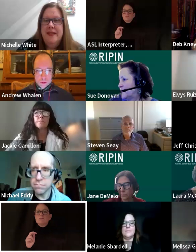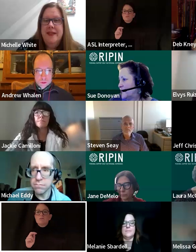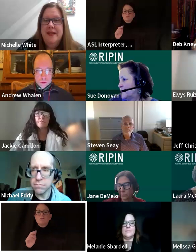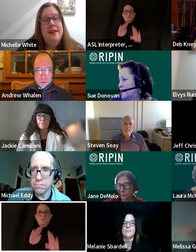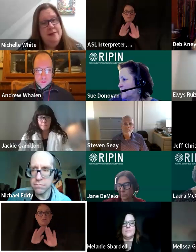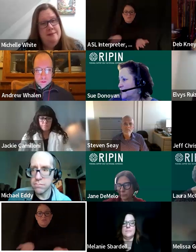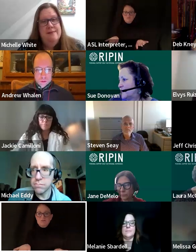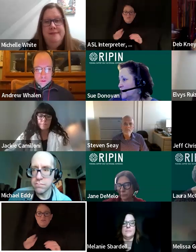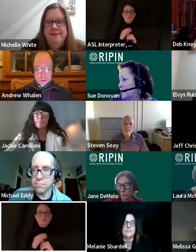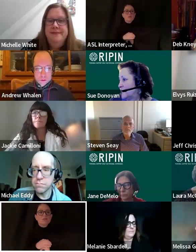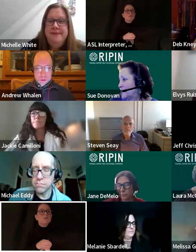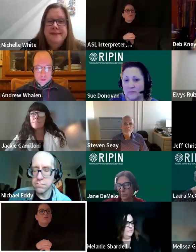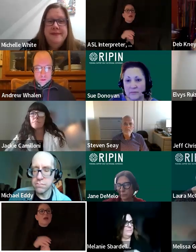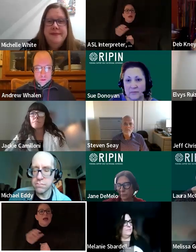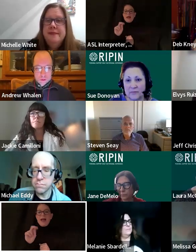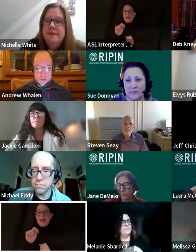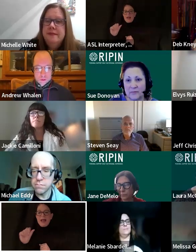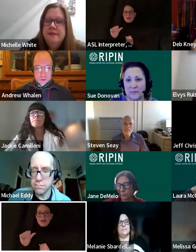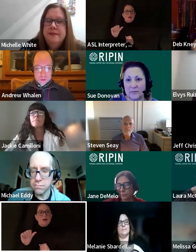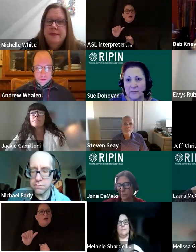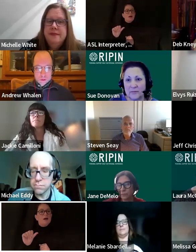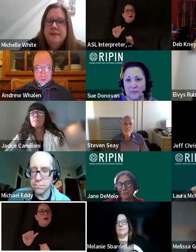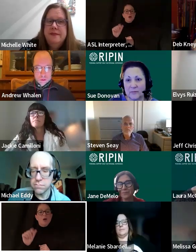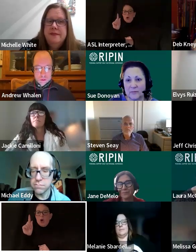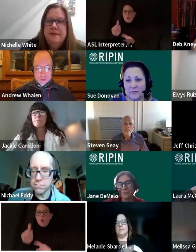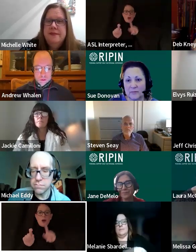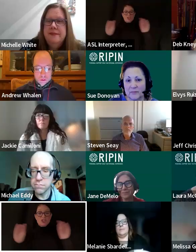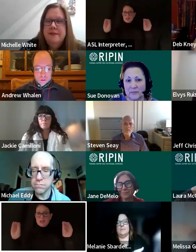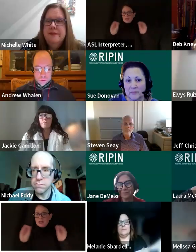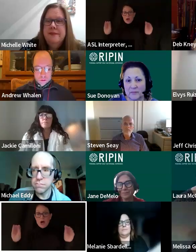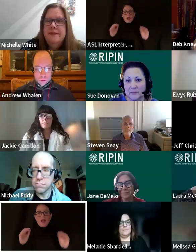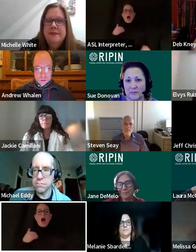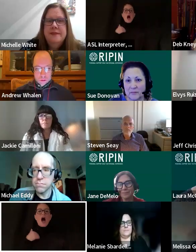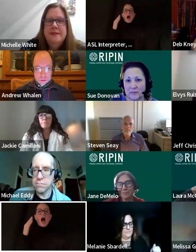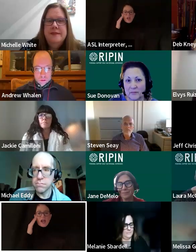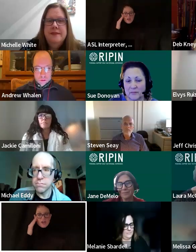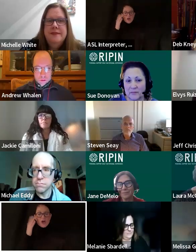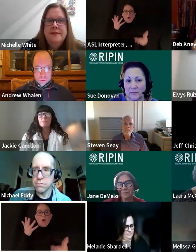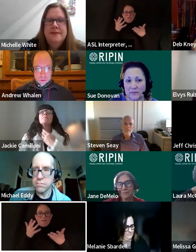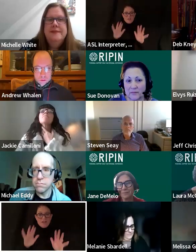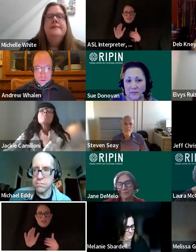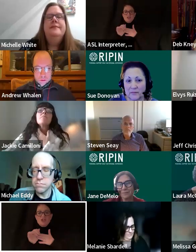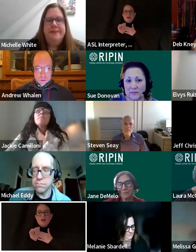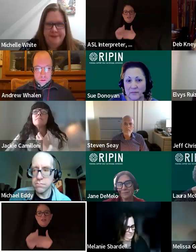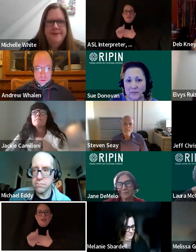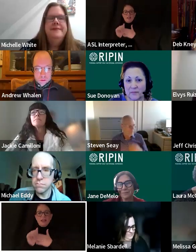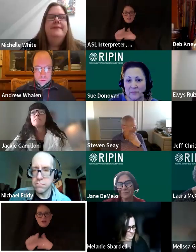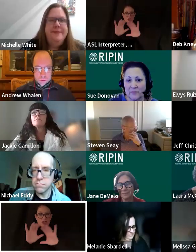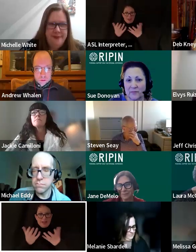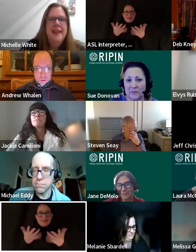Here they come. I don't think I have any questions because I know I went through the leadership